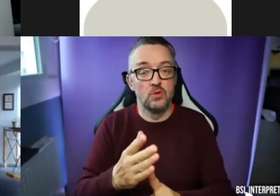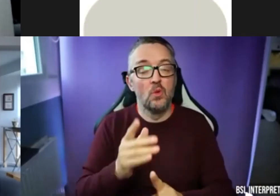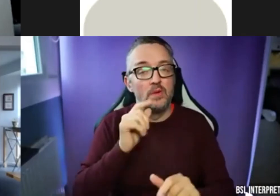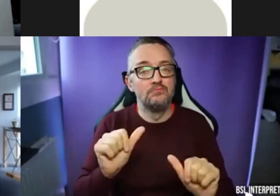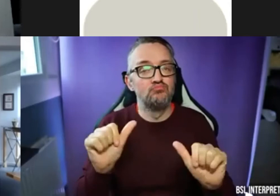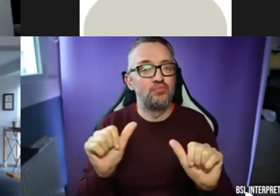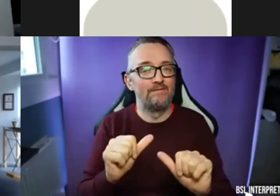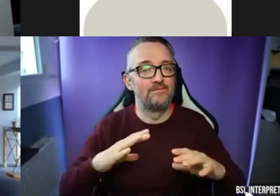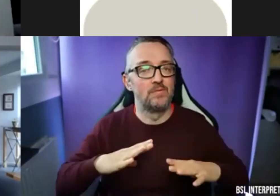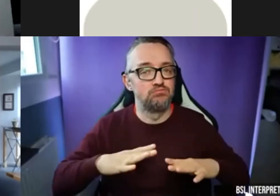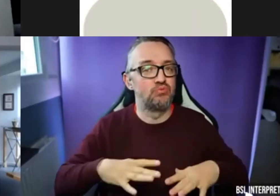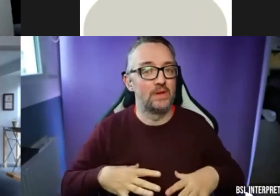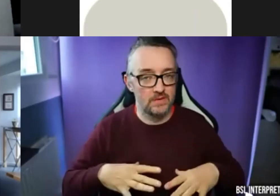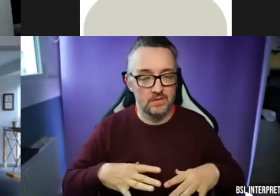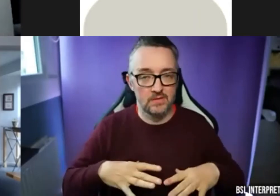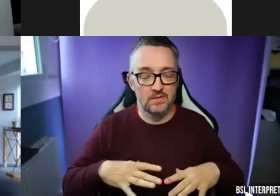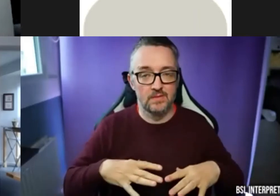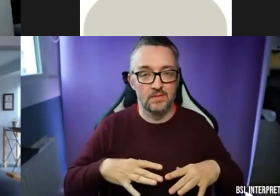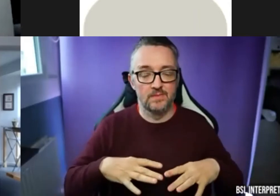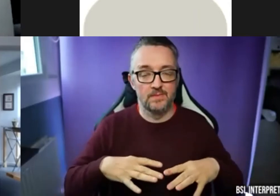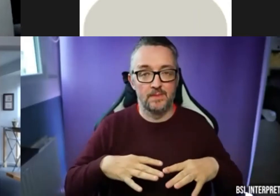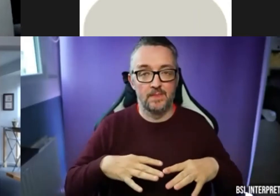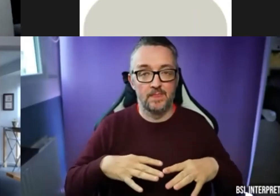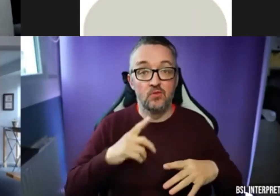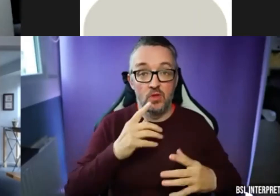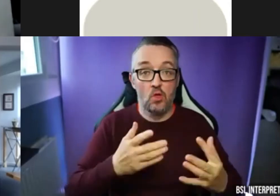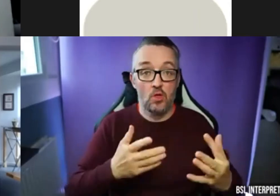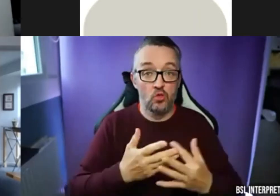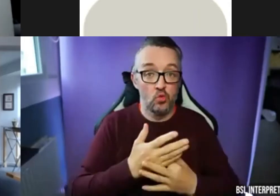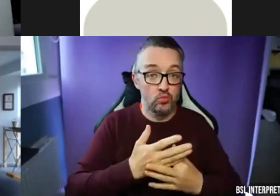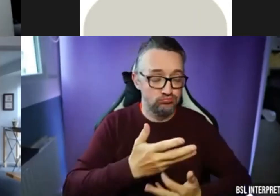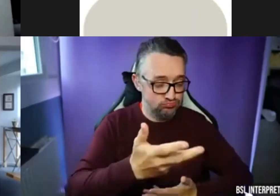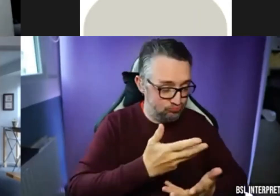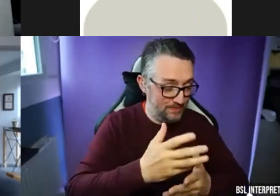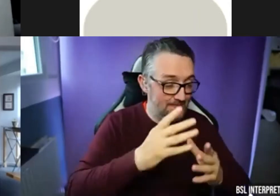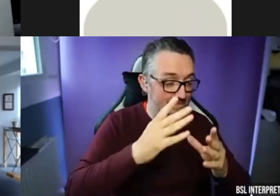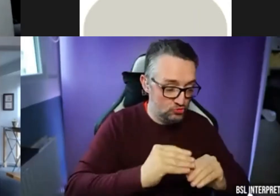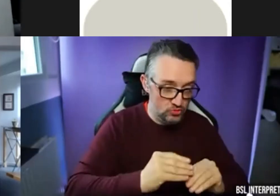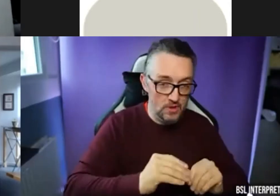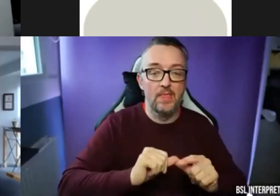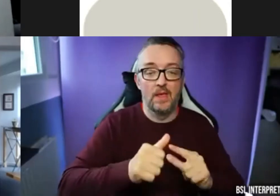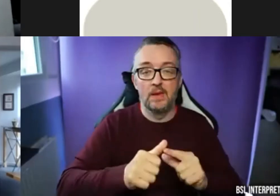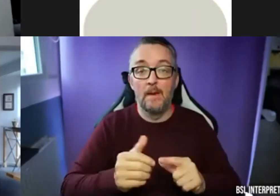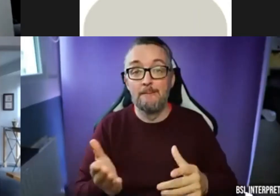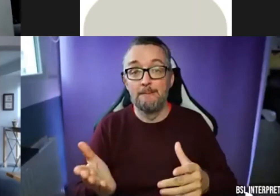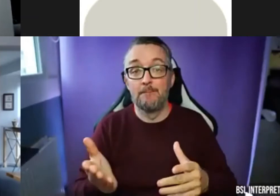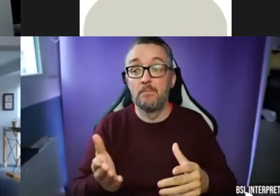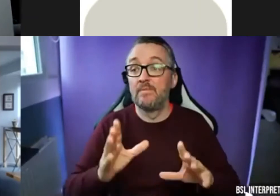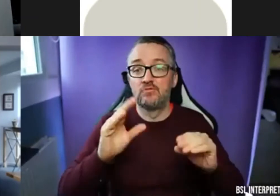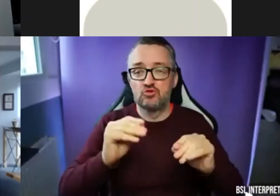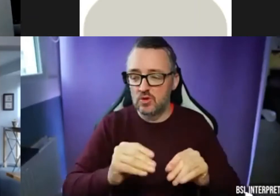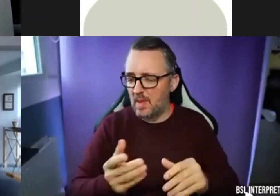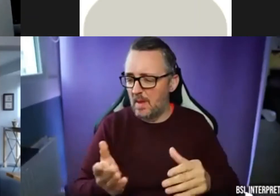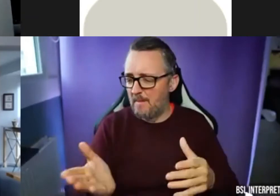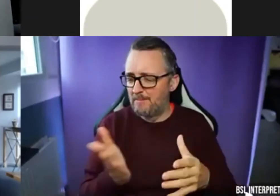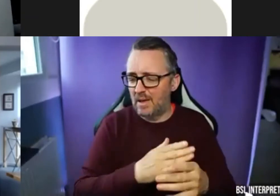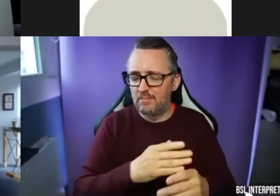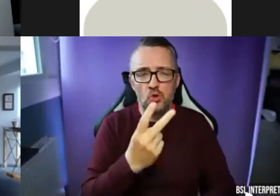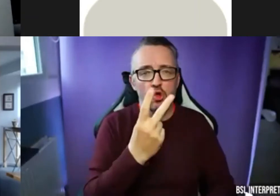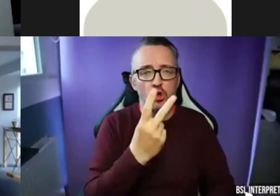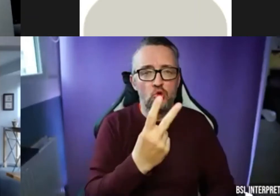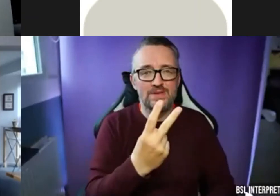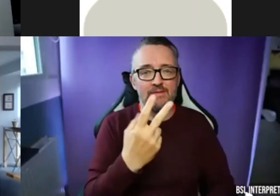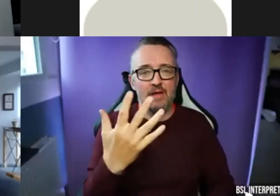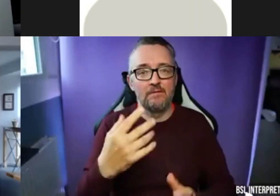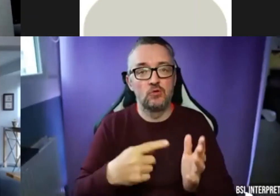So what we'll do is we'll get through our discussion groups, have a short break, and then reconvene maybe about 25